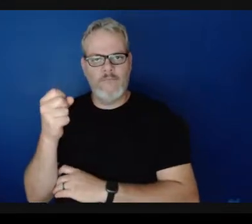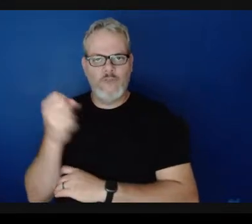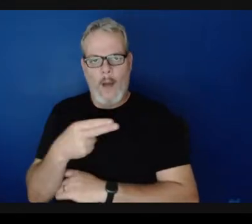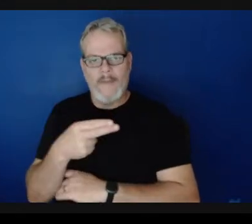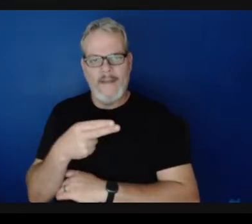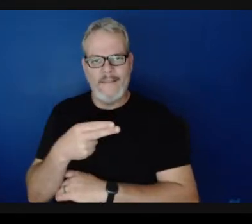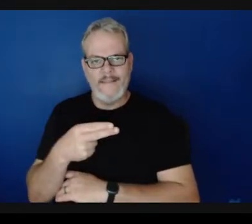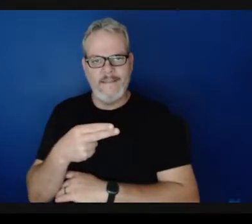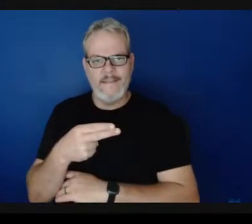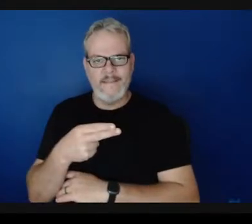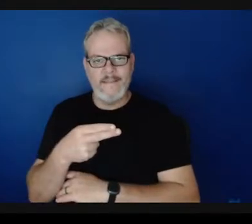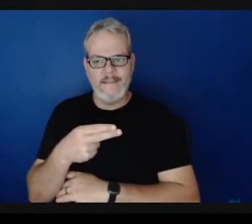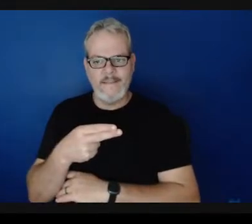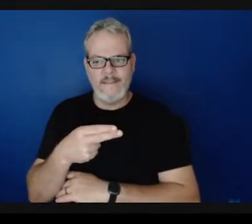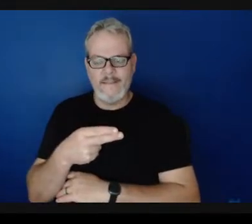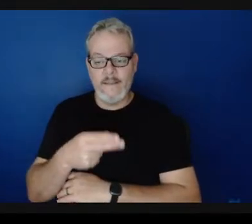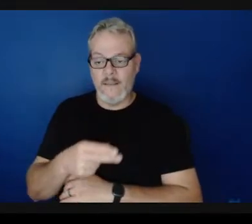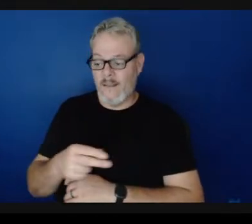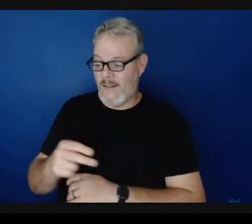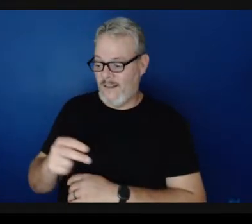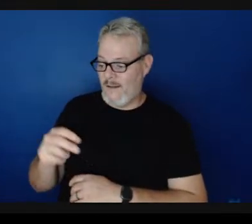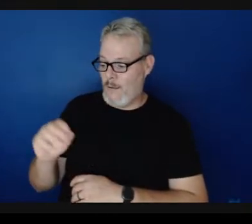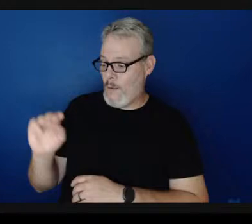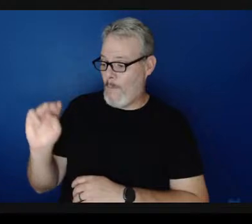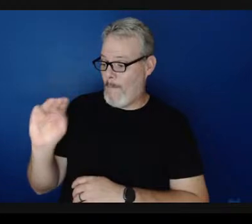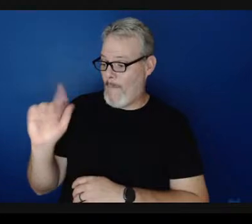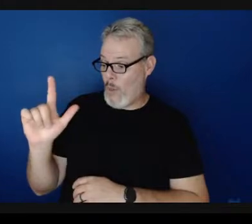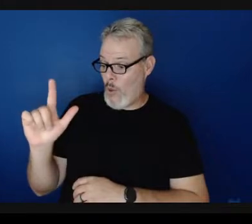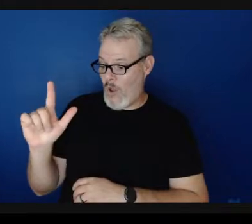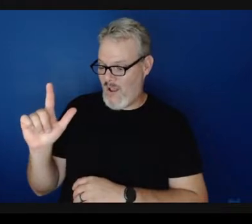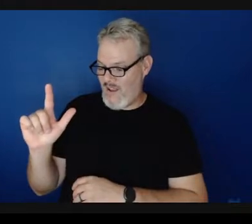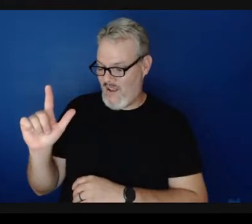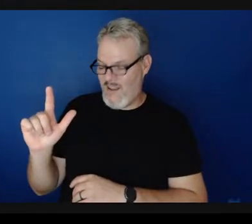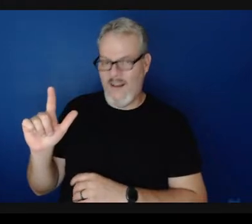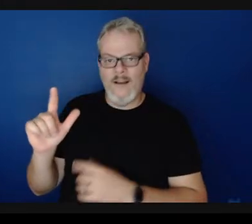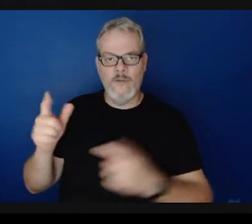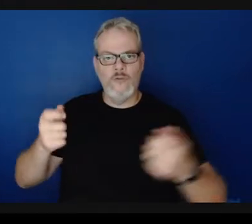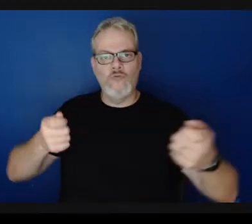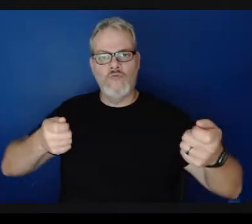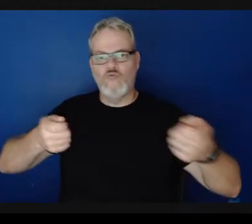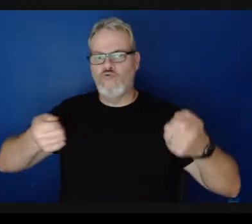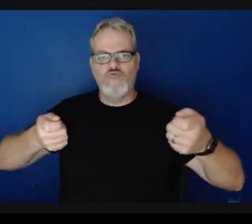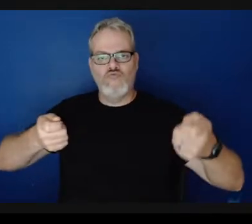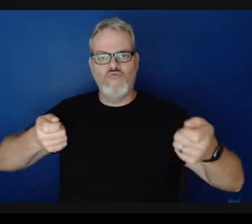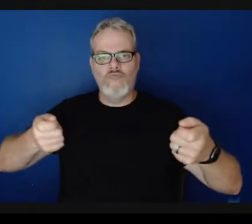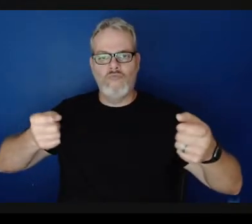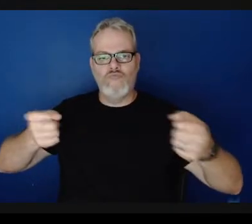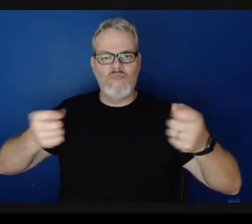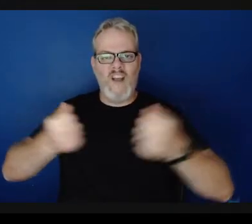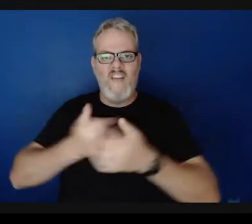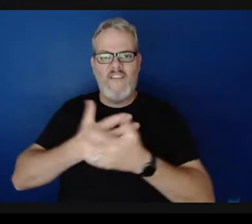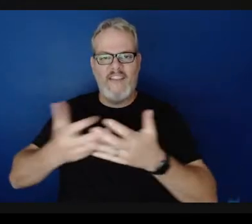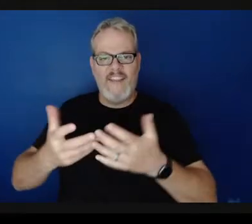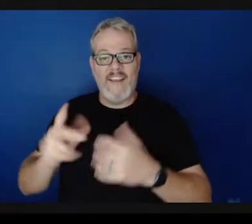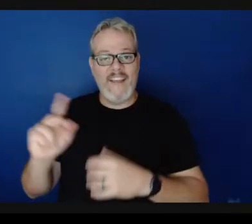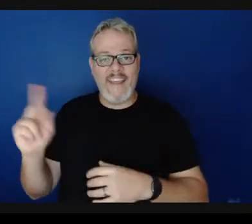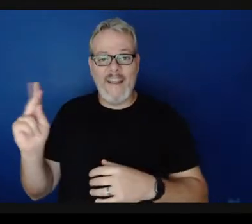Loa, we've used the car analogy before. Mauna Loa is in the driver's seat in this case all the time, and Kilauea never gets to